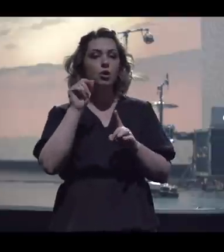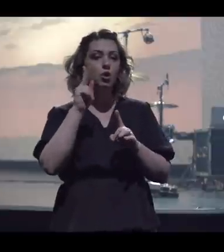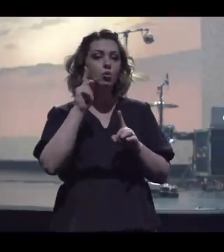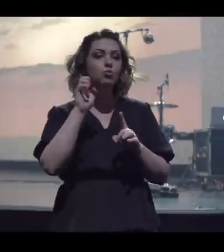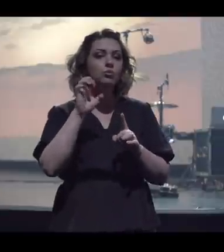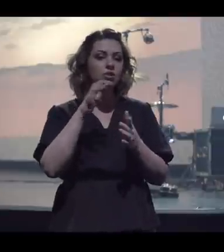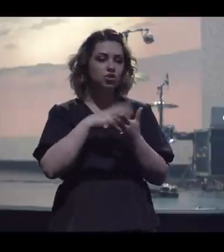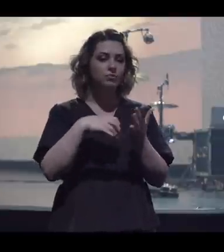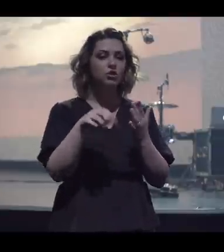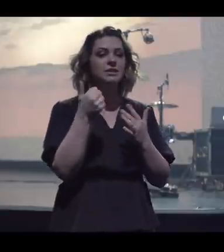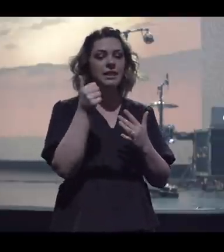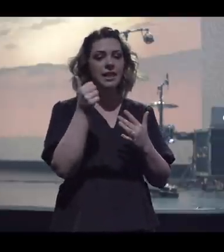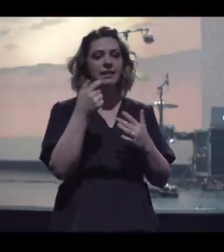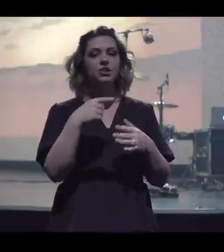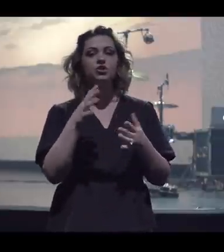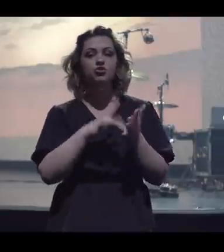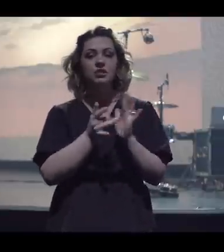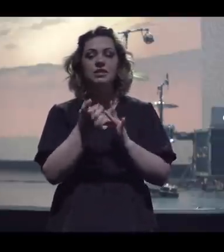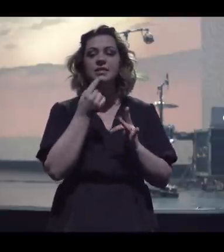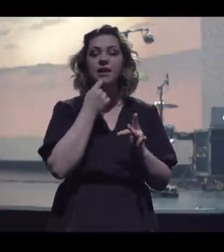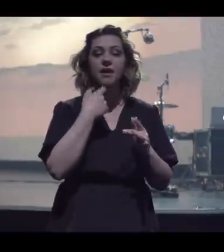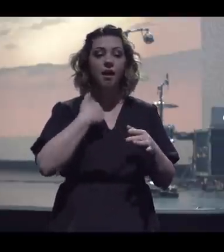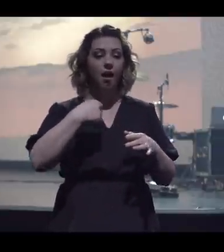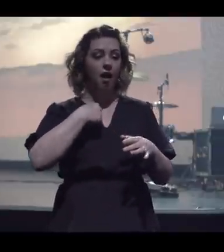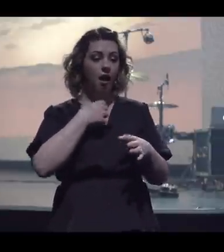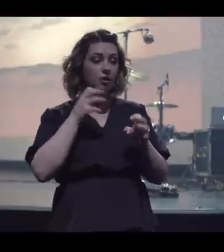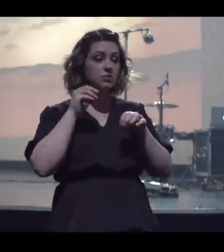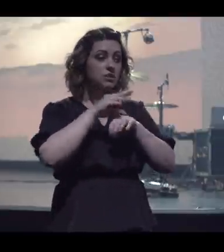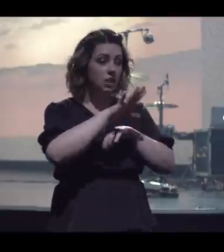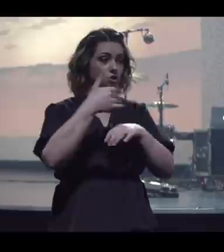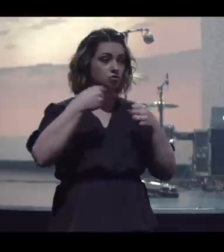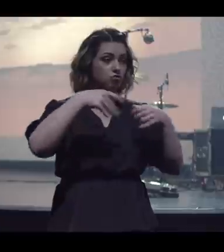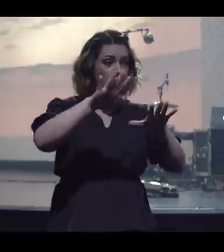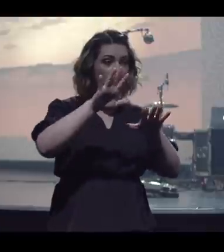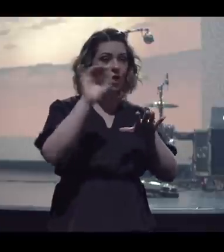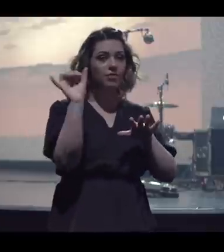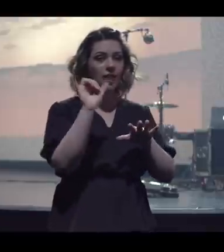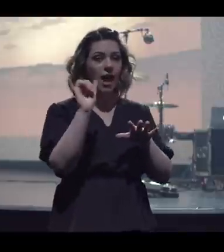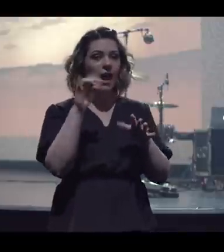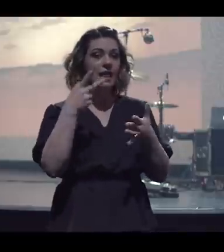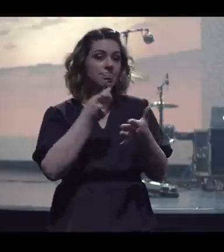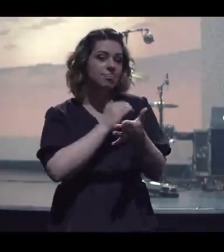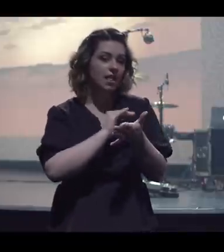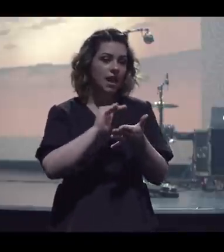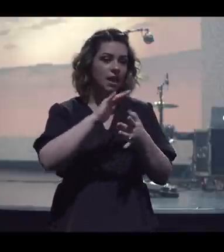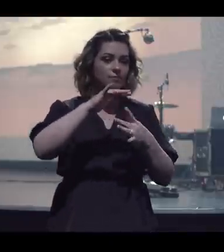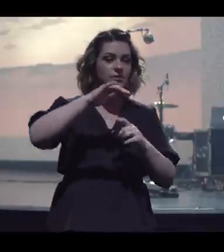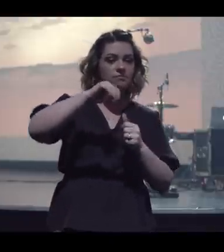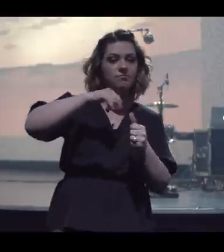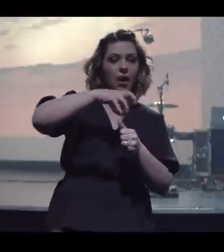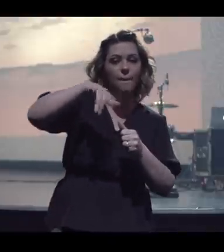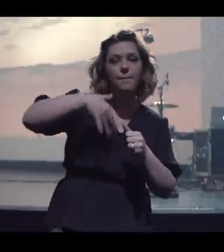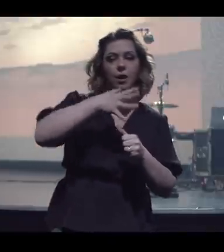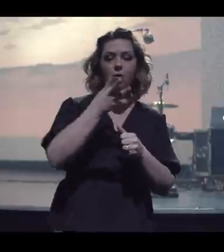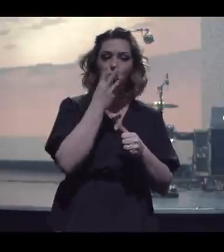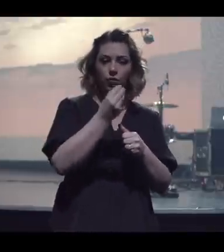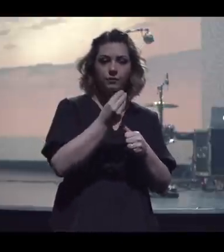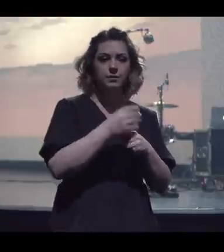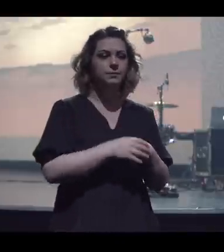like lambs among wolves. Not just sheep, lambs. Now, I want you to pay attention to this. I'm sending you